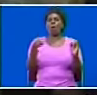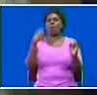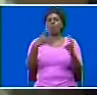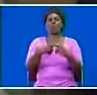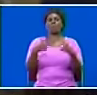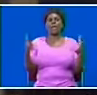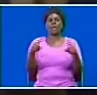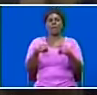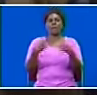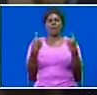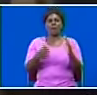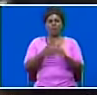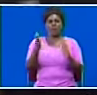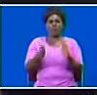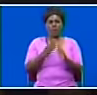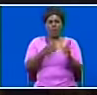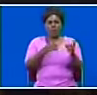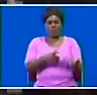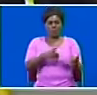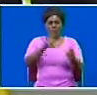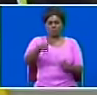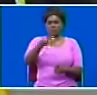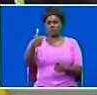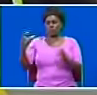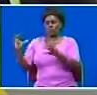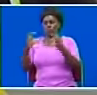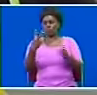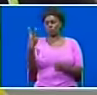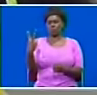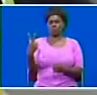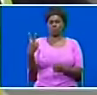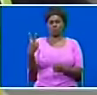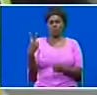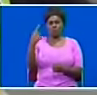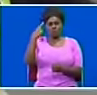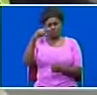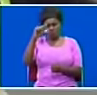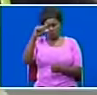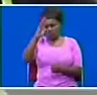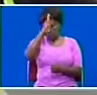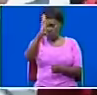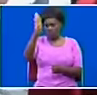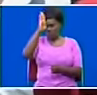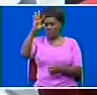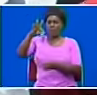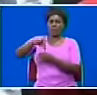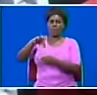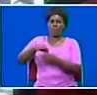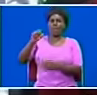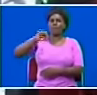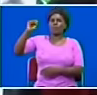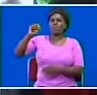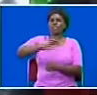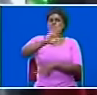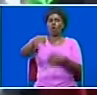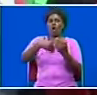the chaos was immediately followed by a blame game between the two parties battling for the Bungoma vote. Wanasiasa wote